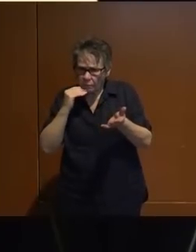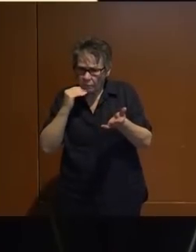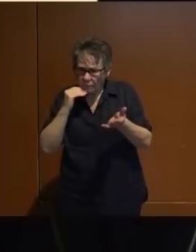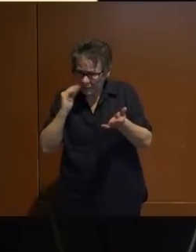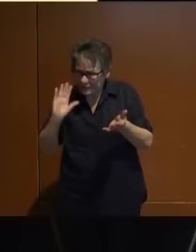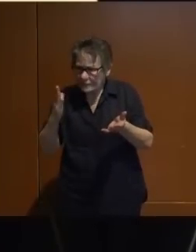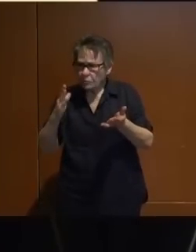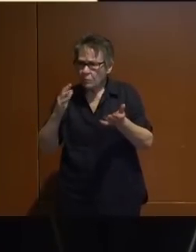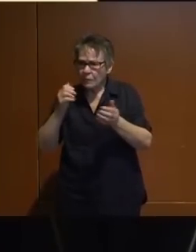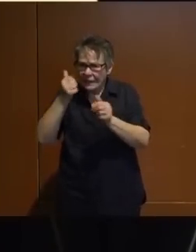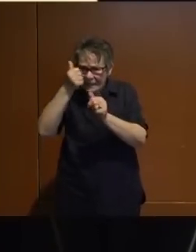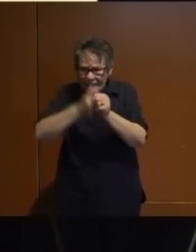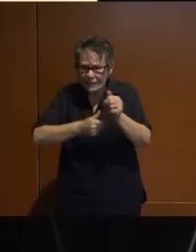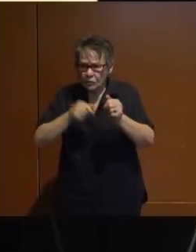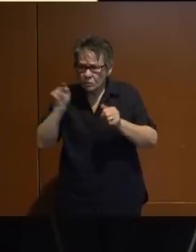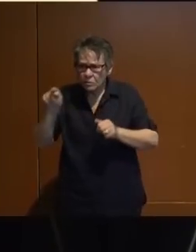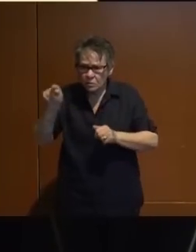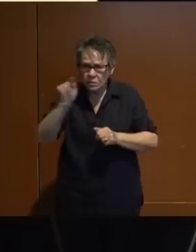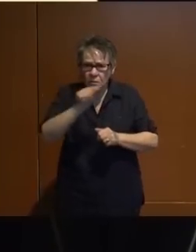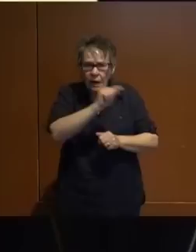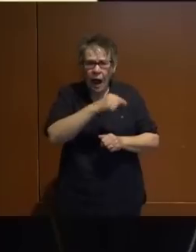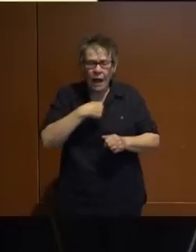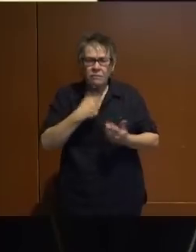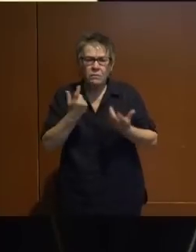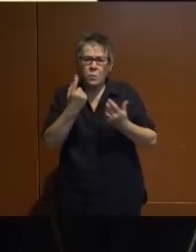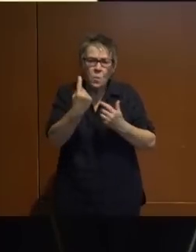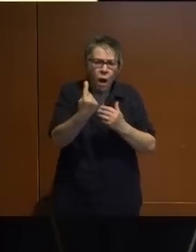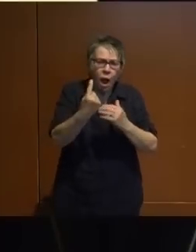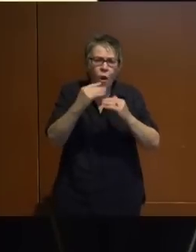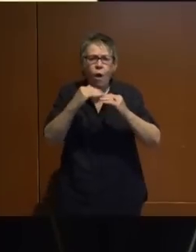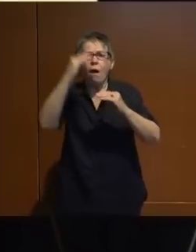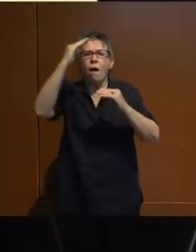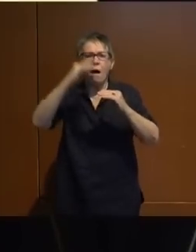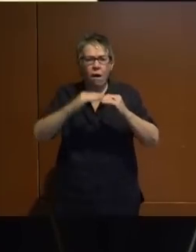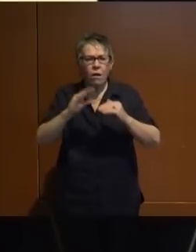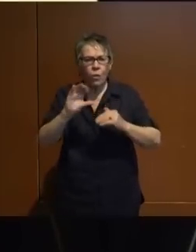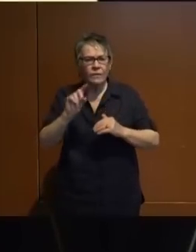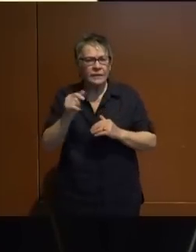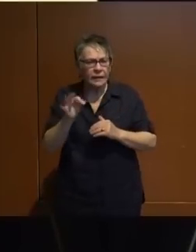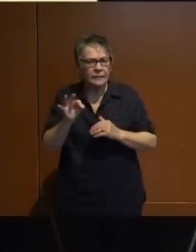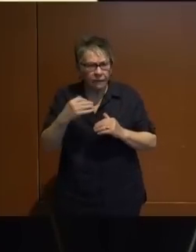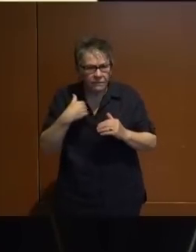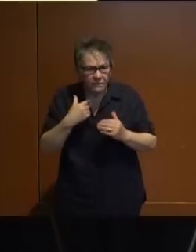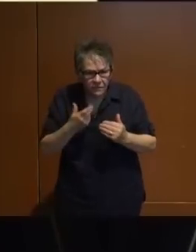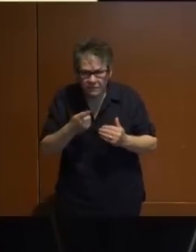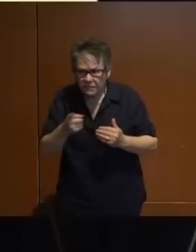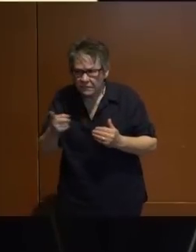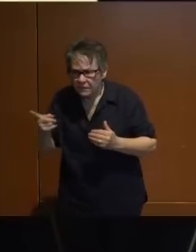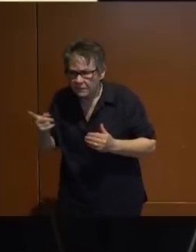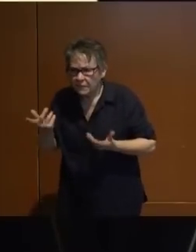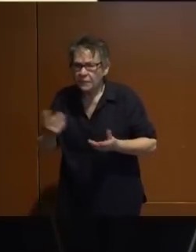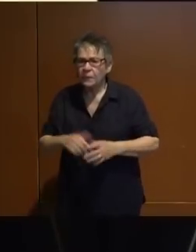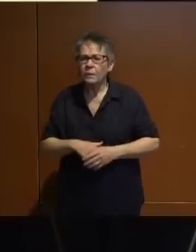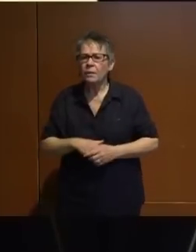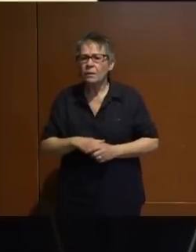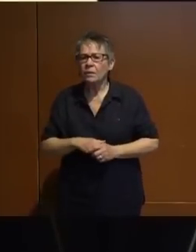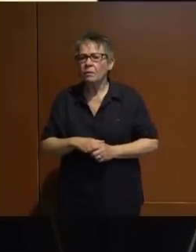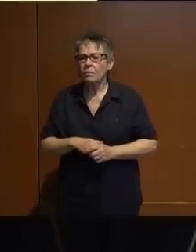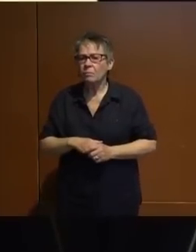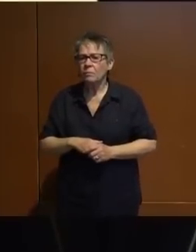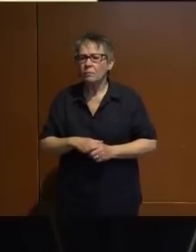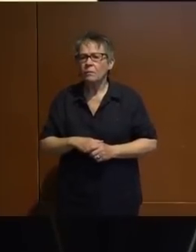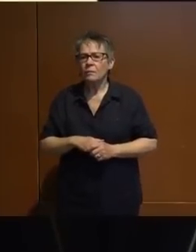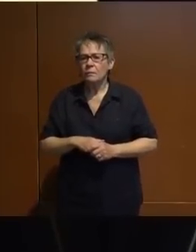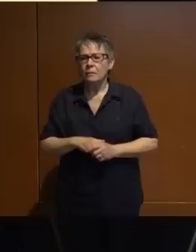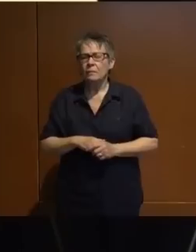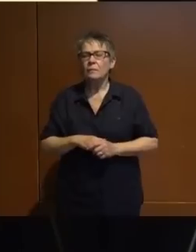identified approximately 34 deaths associated with COVID-19.